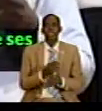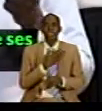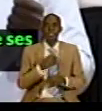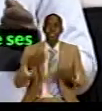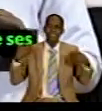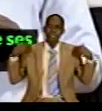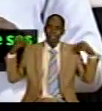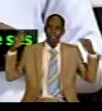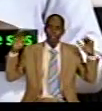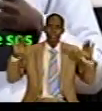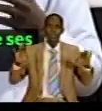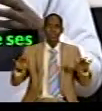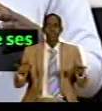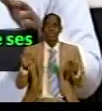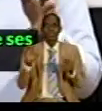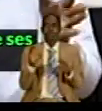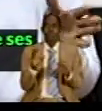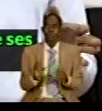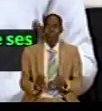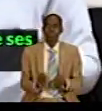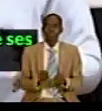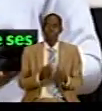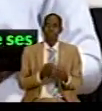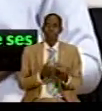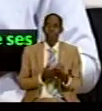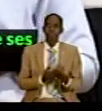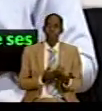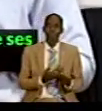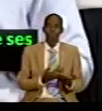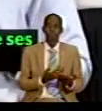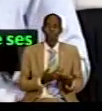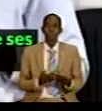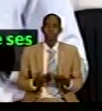angels waiting on his every